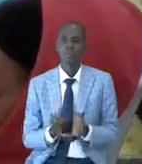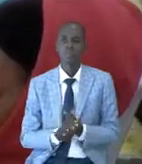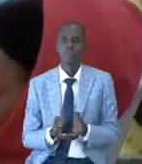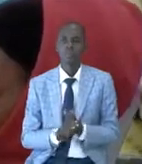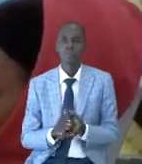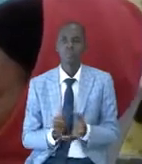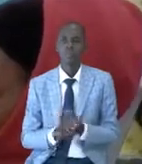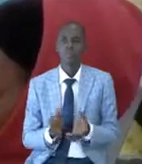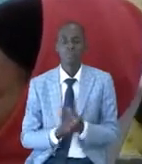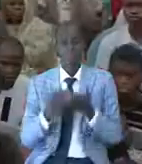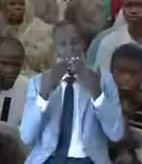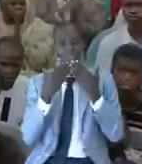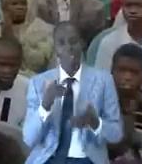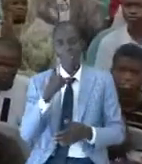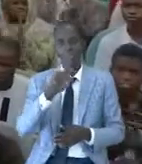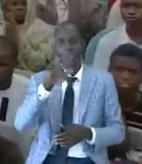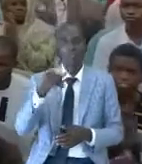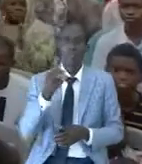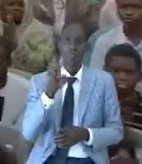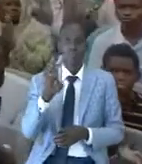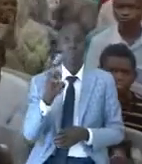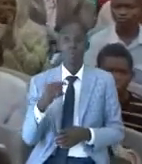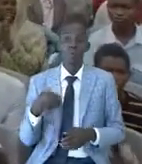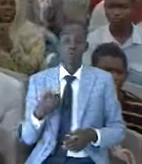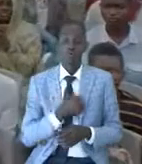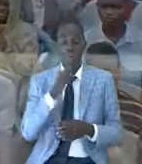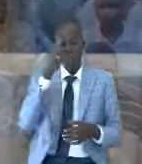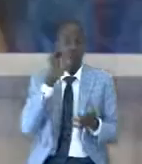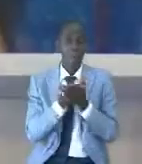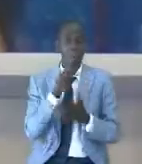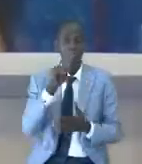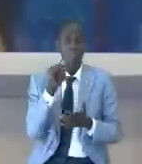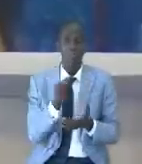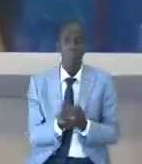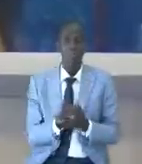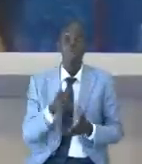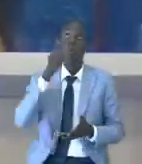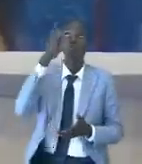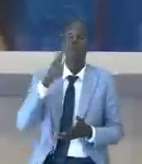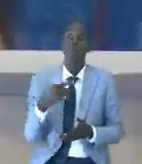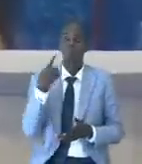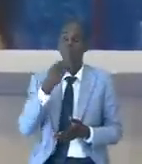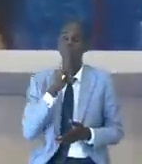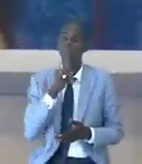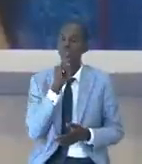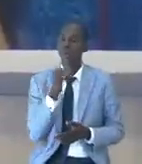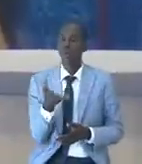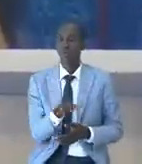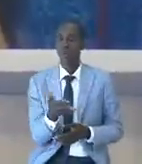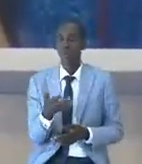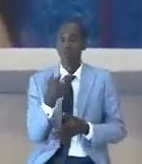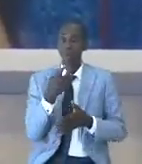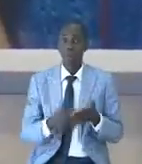Thank you, Joe. We believe that God, who is impartial, what he has done